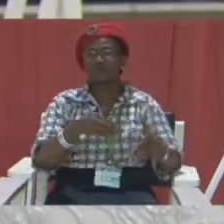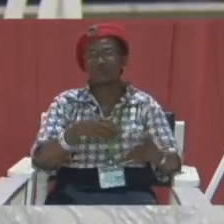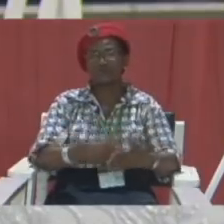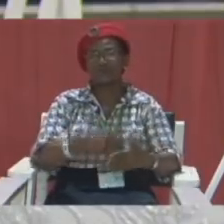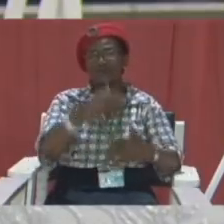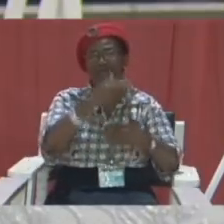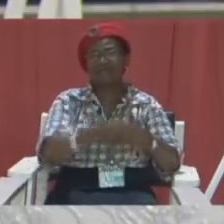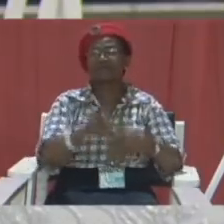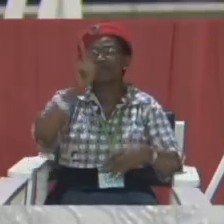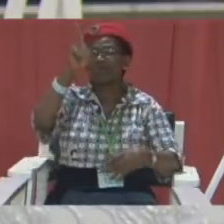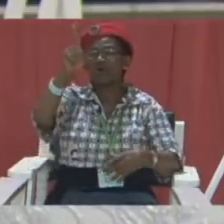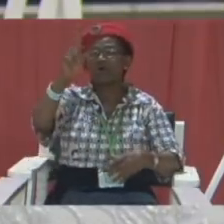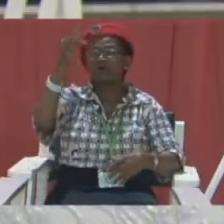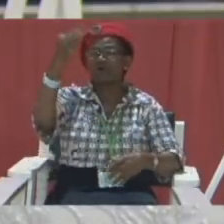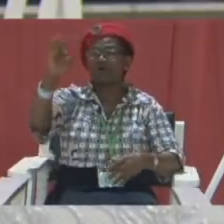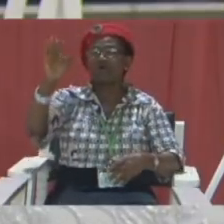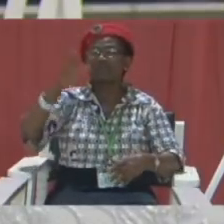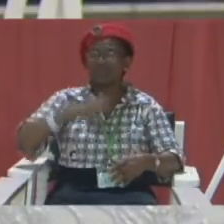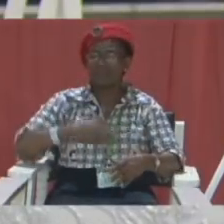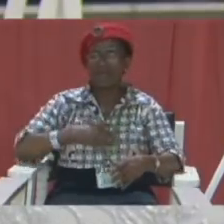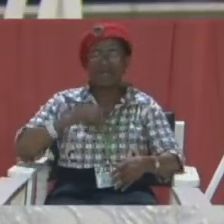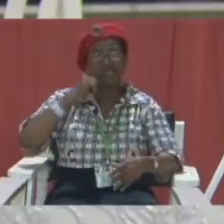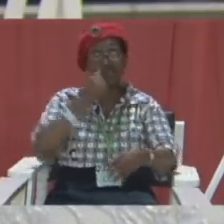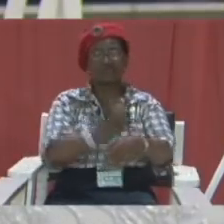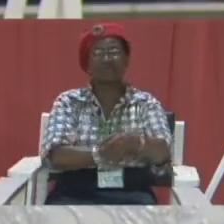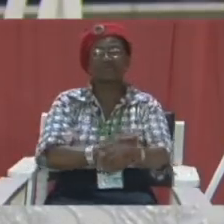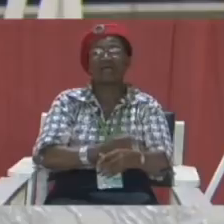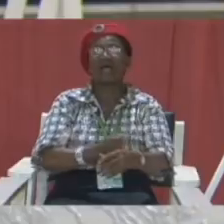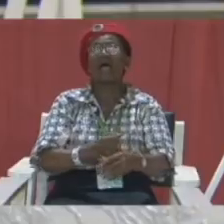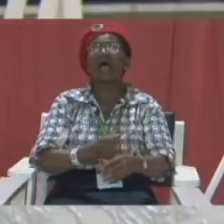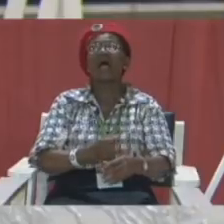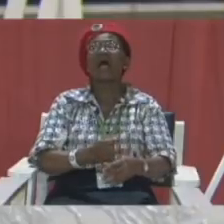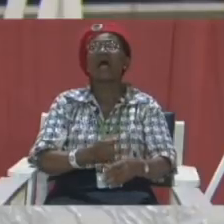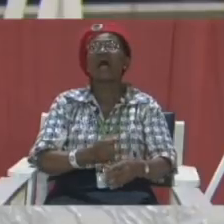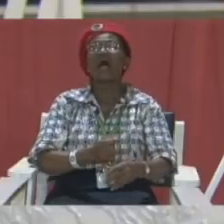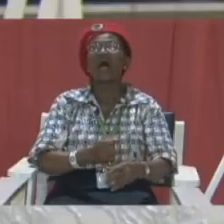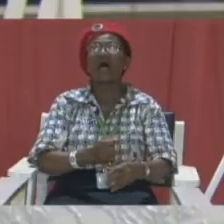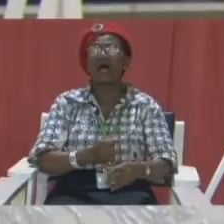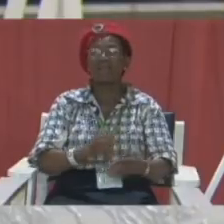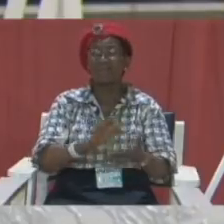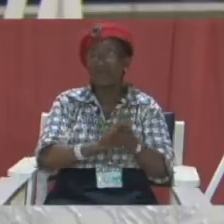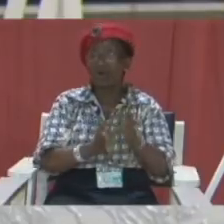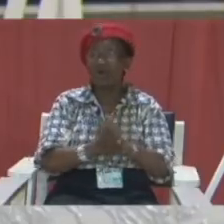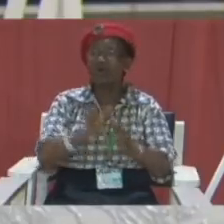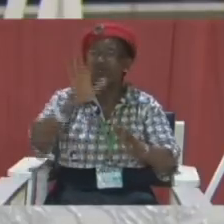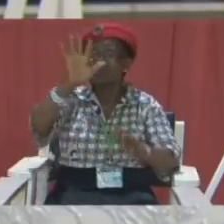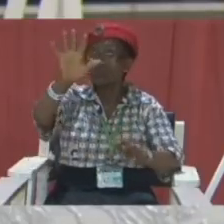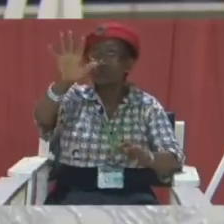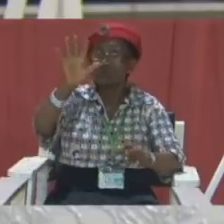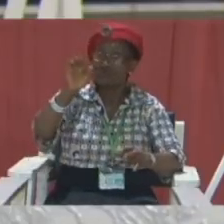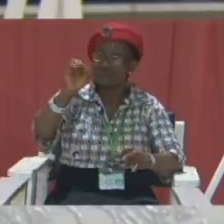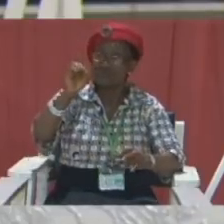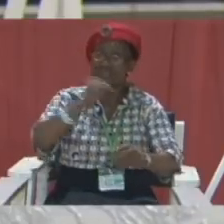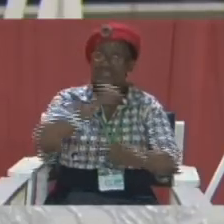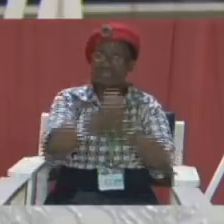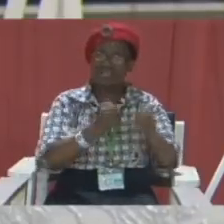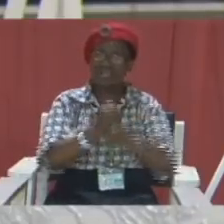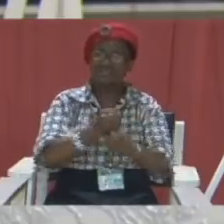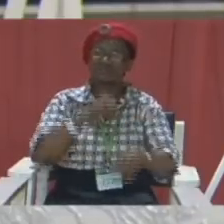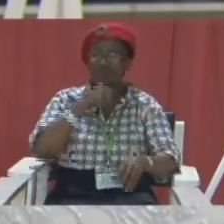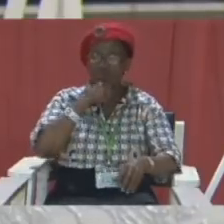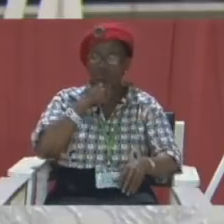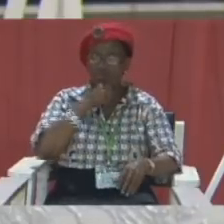One of my daughters turned 50. Ikan lara awon omo mi o pe omo 50 odun.